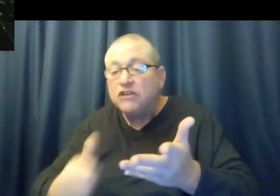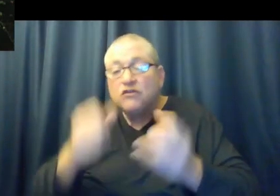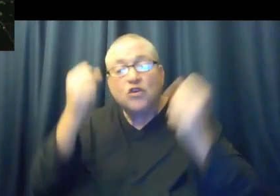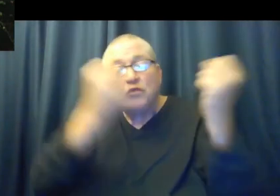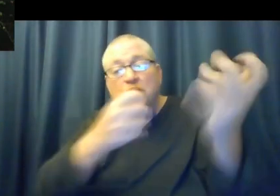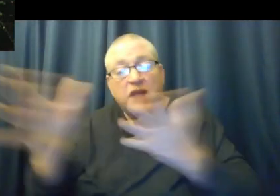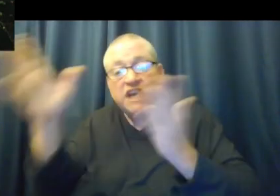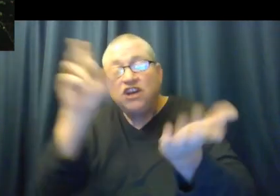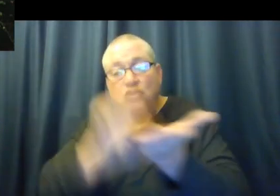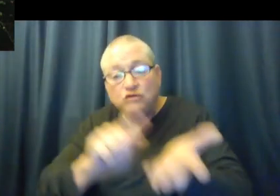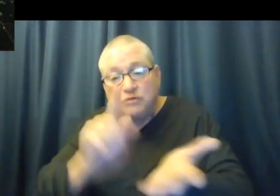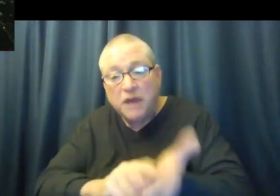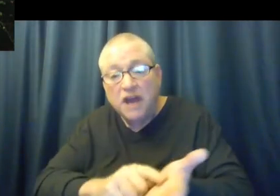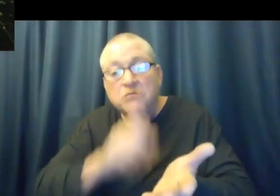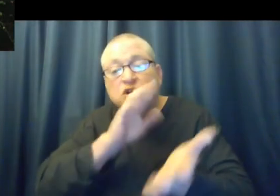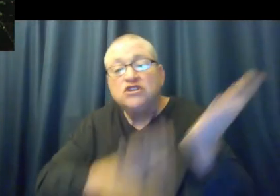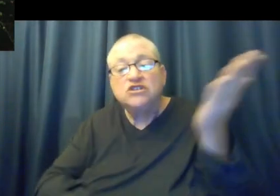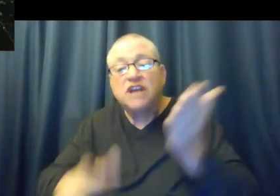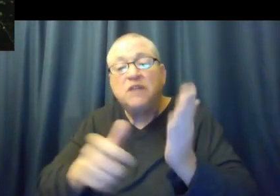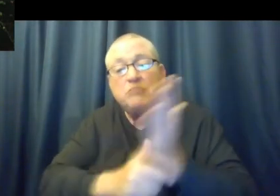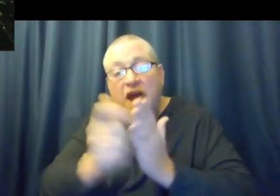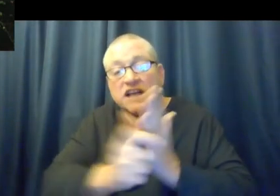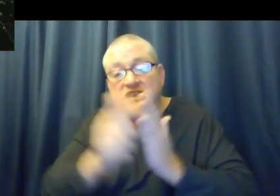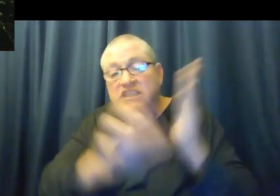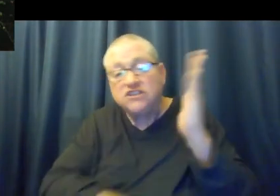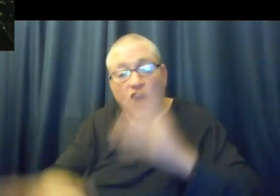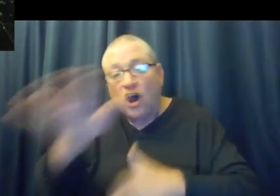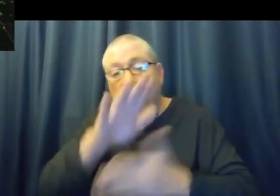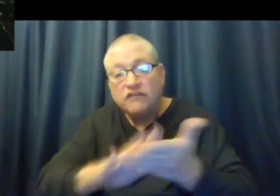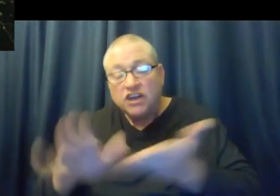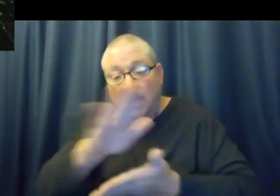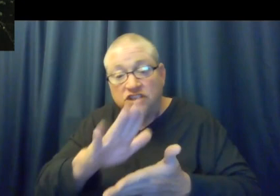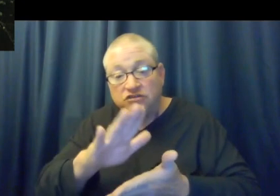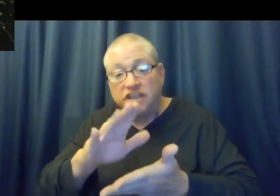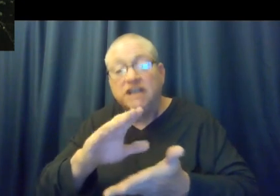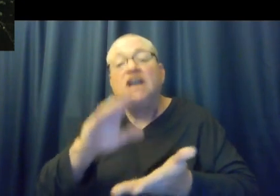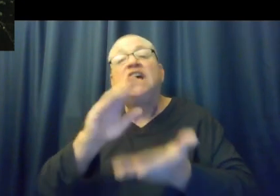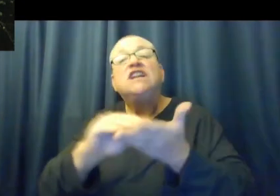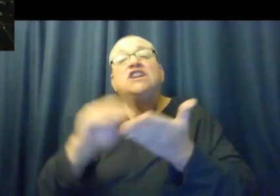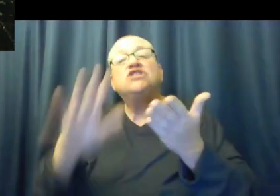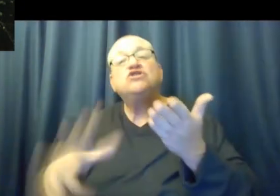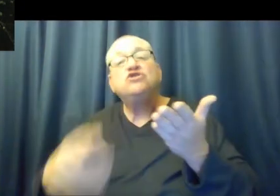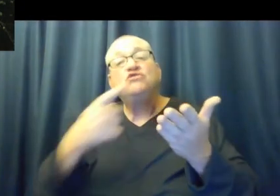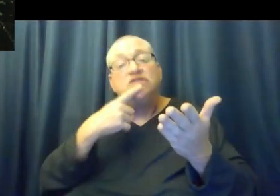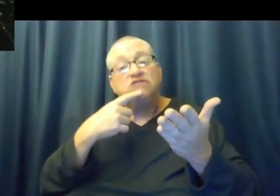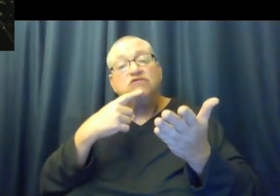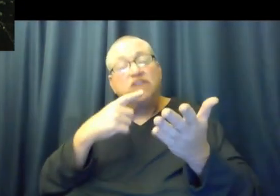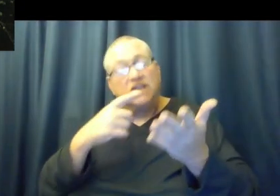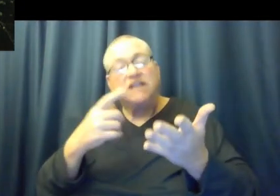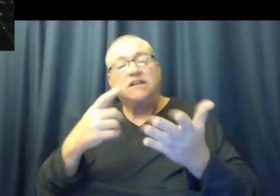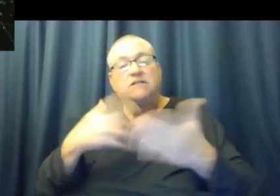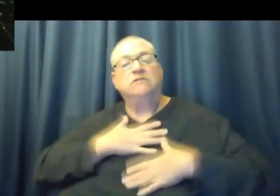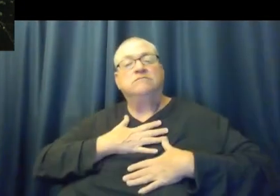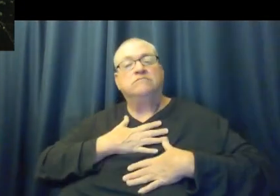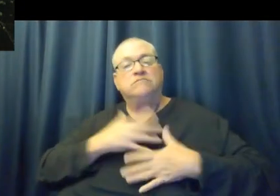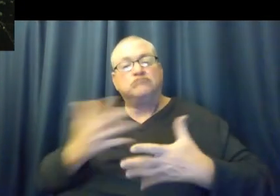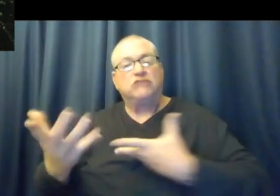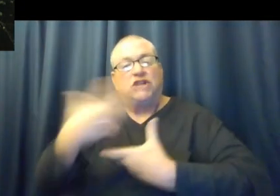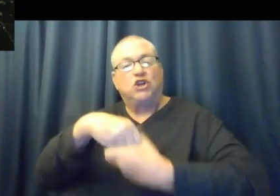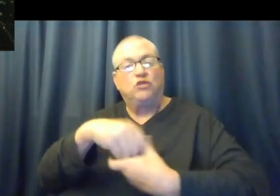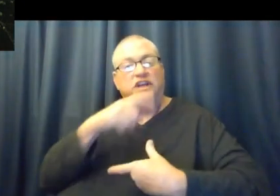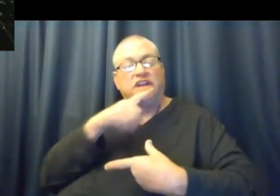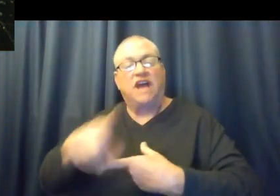and magazines across the country. His students praise his ability to create a positive learning environment, actively include them